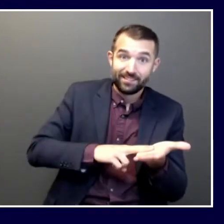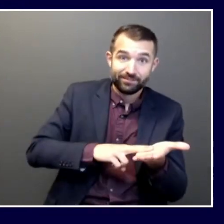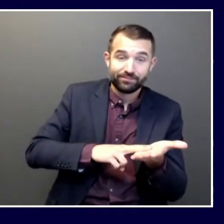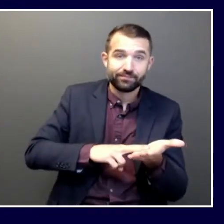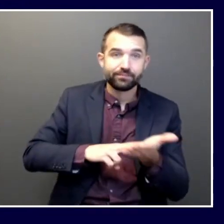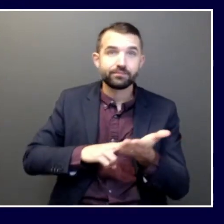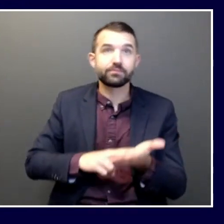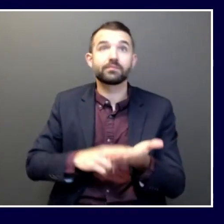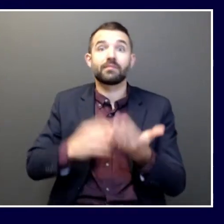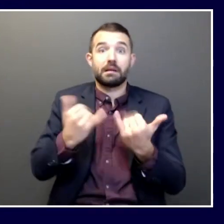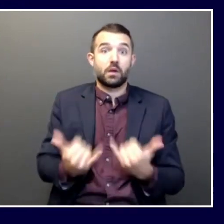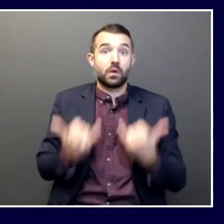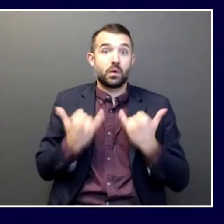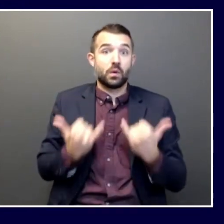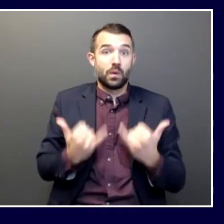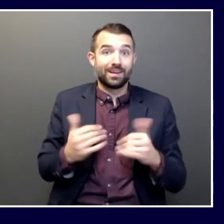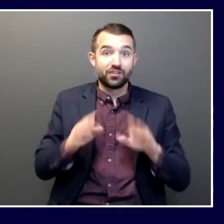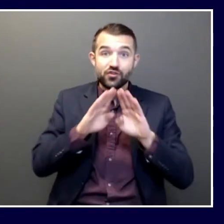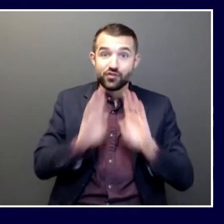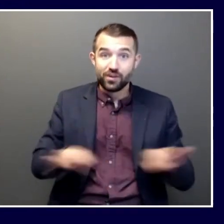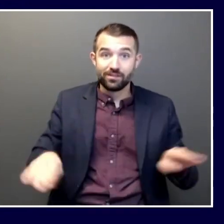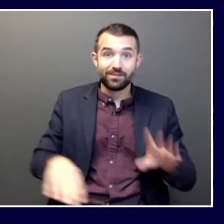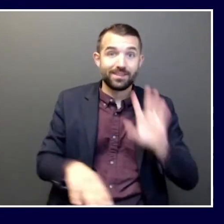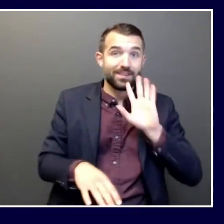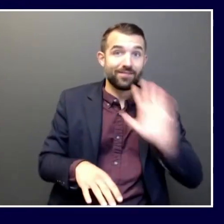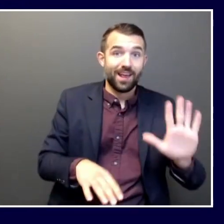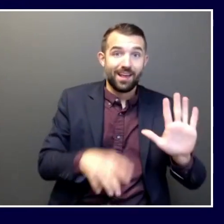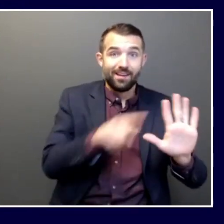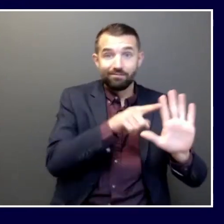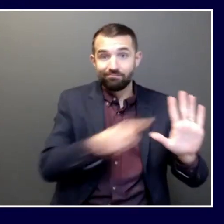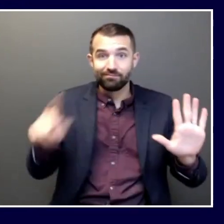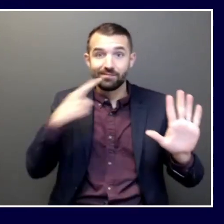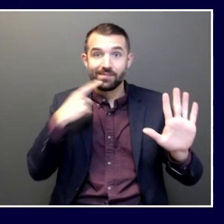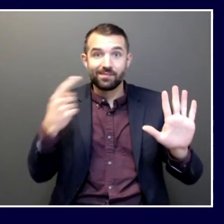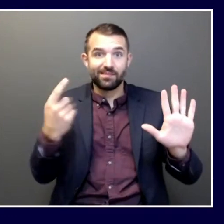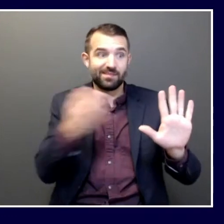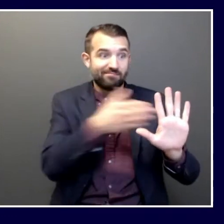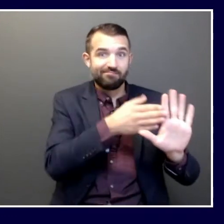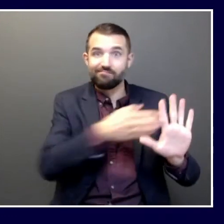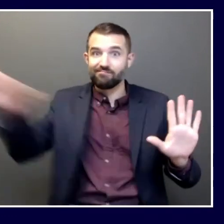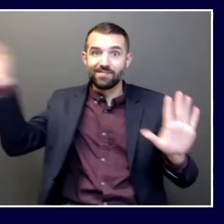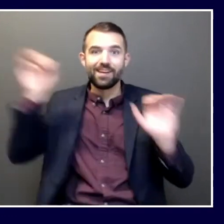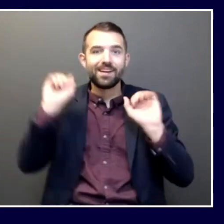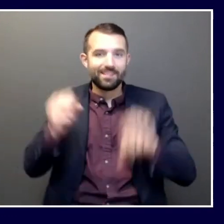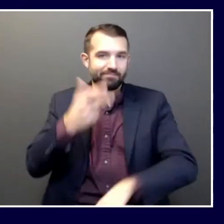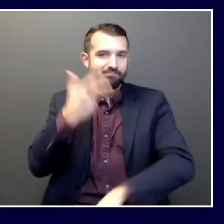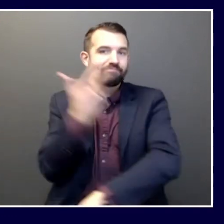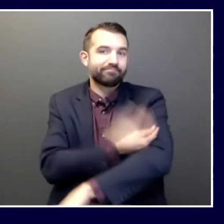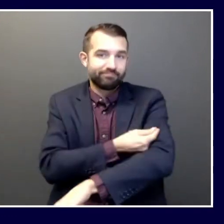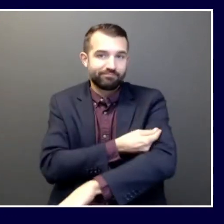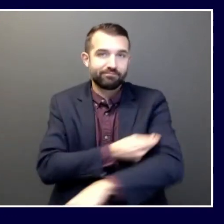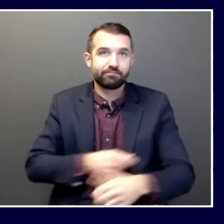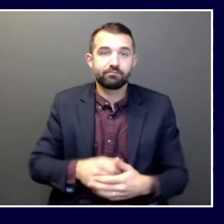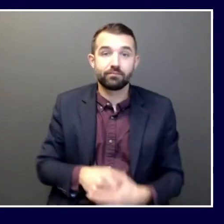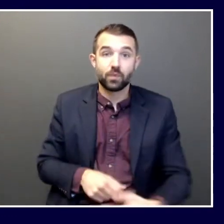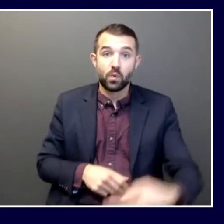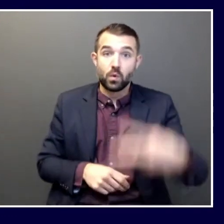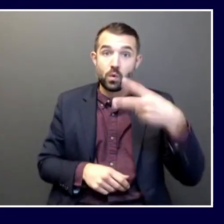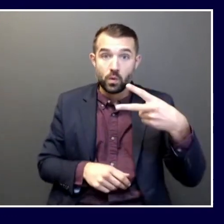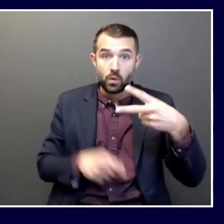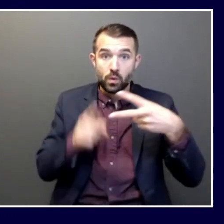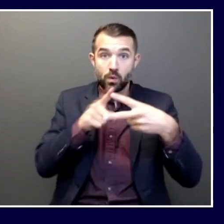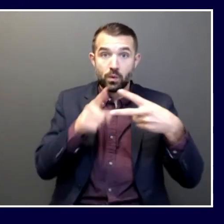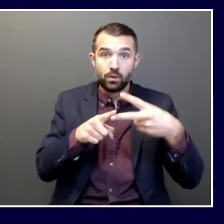now start receiving the vaccine. I want to talk about two things today. First, why